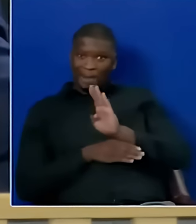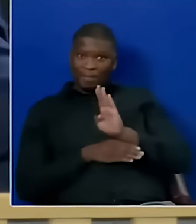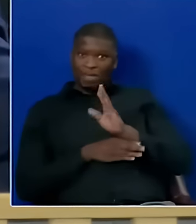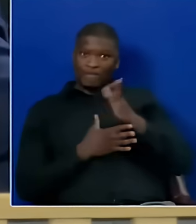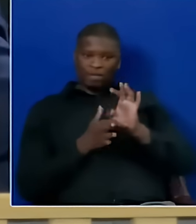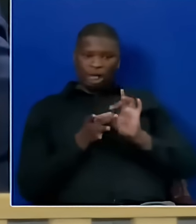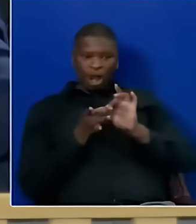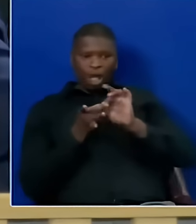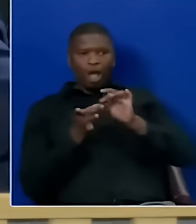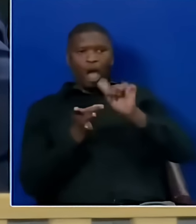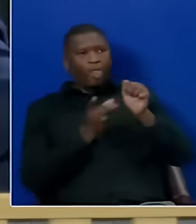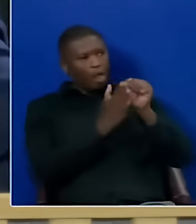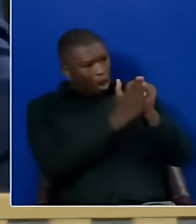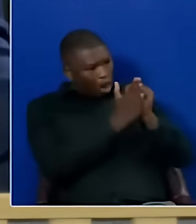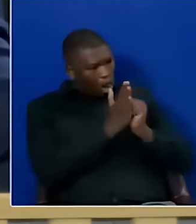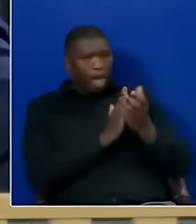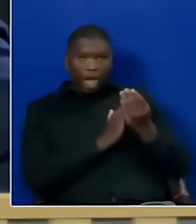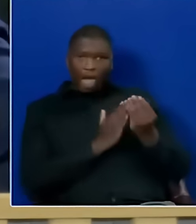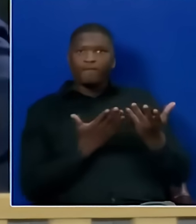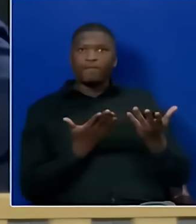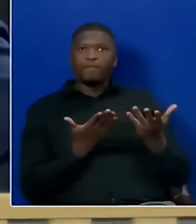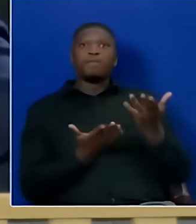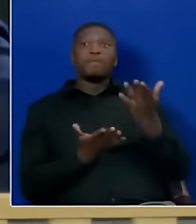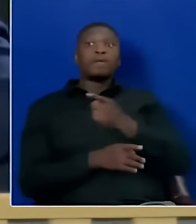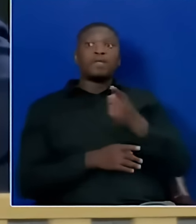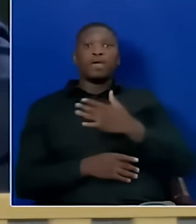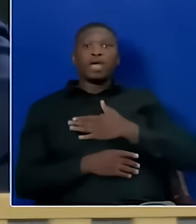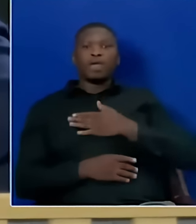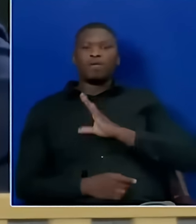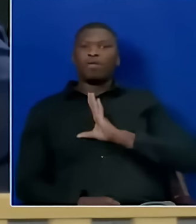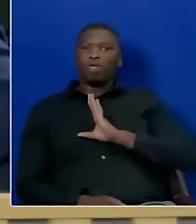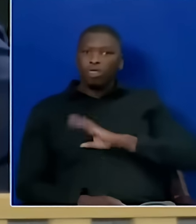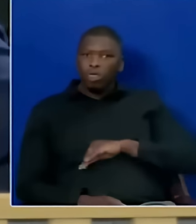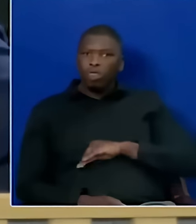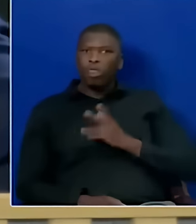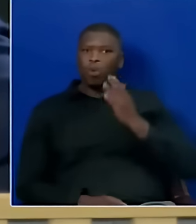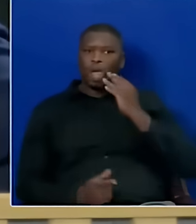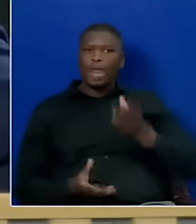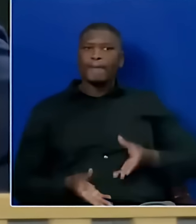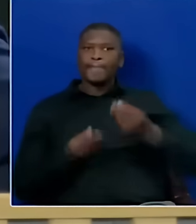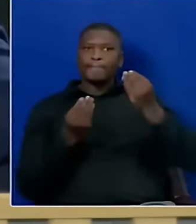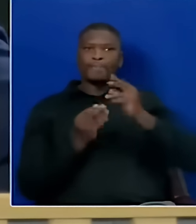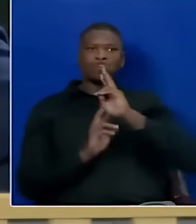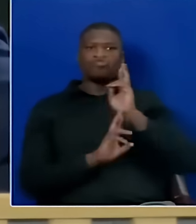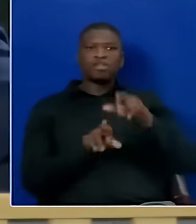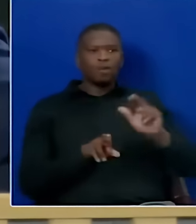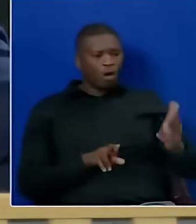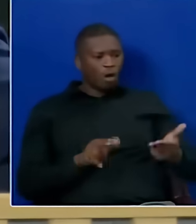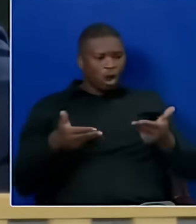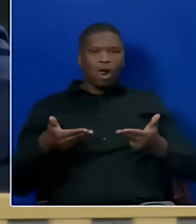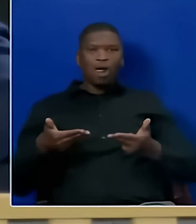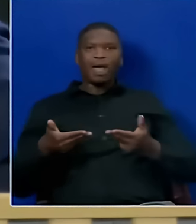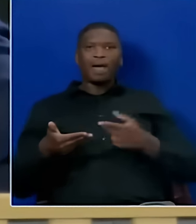crimes. And they were disappointed when they then received the ballistics report from him, and it did not contain those